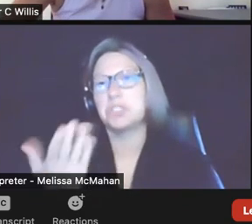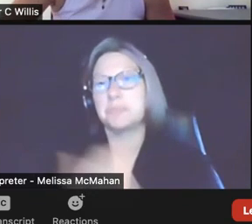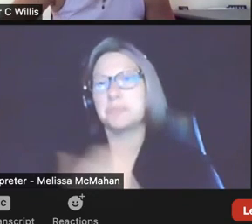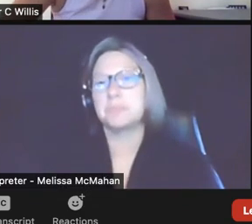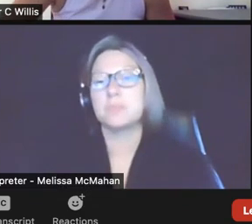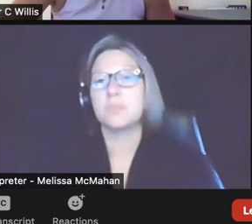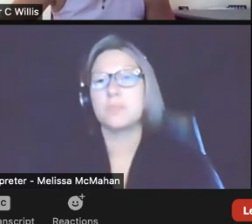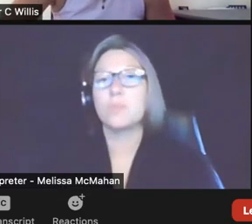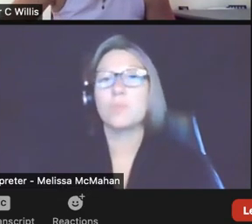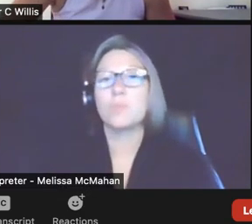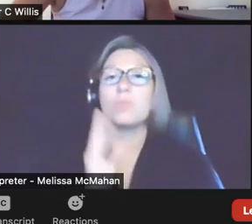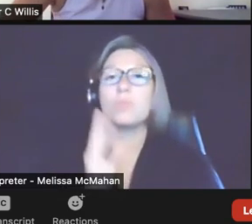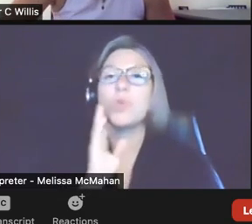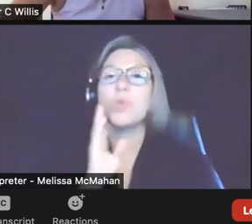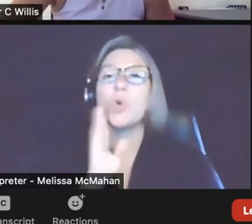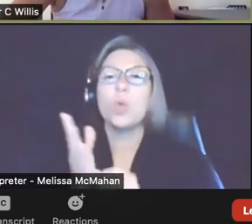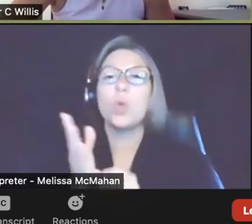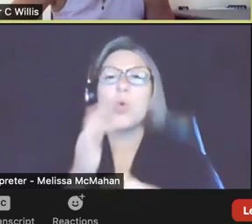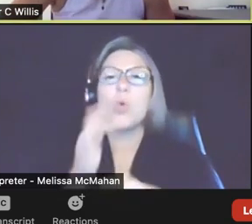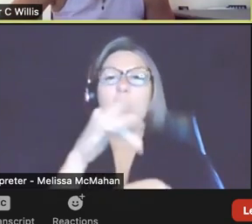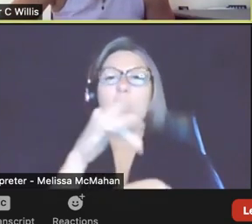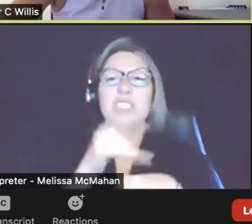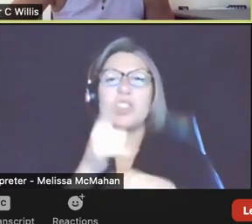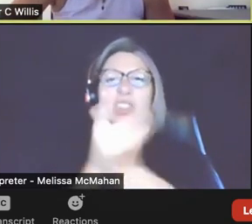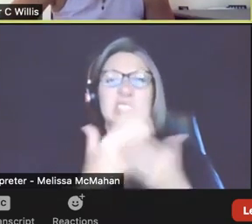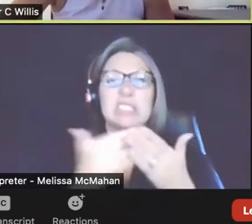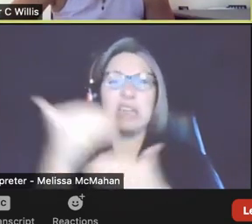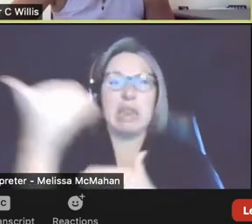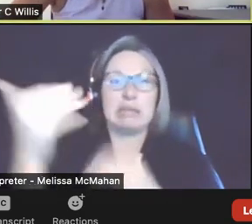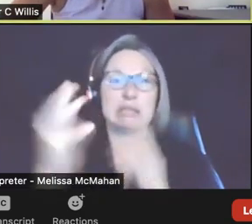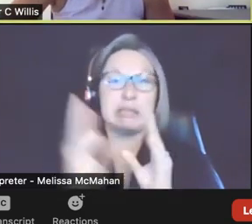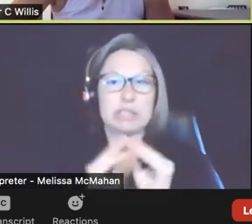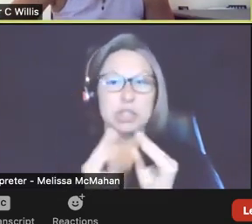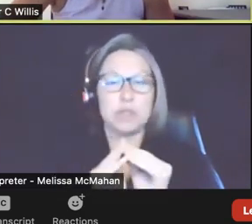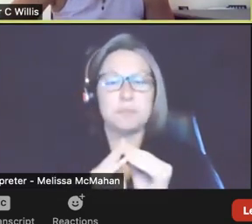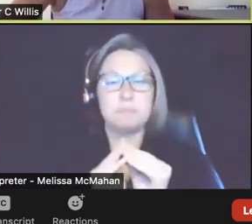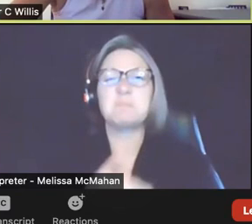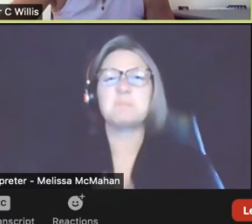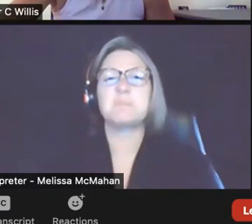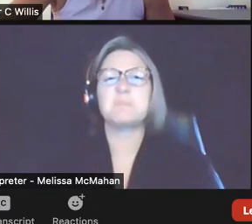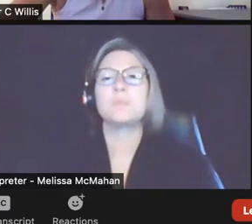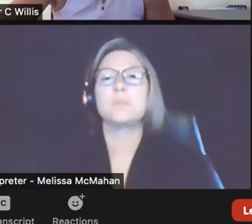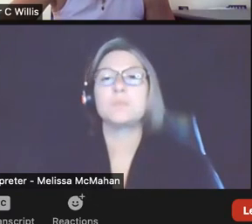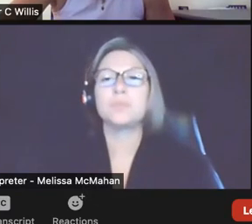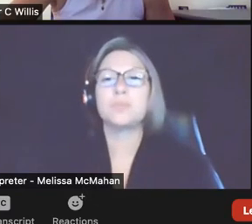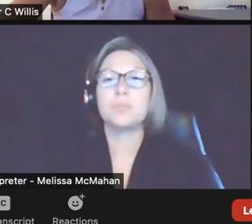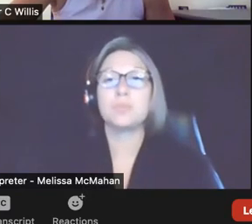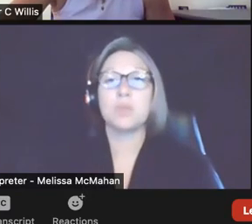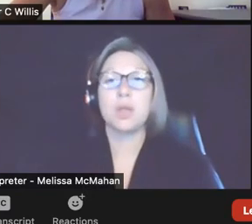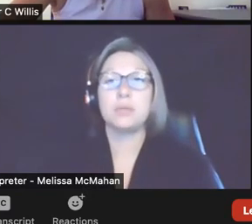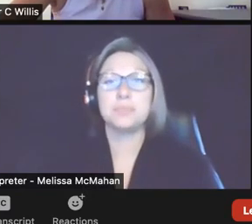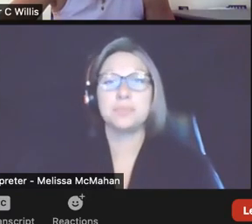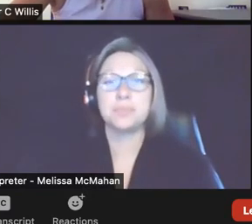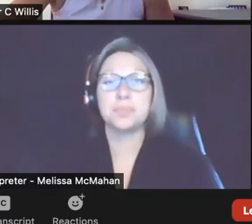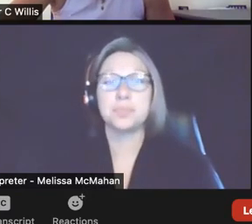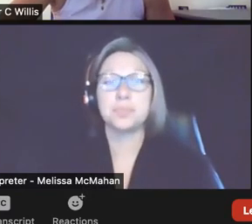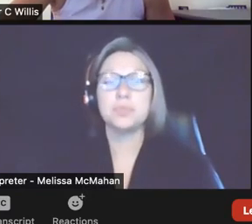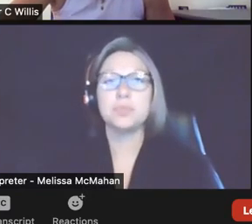Cool. And we'll cover tangible symbols next session. Yep, and symbolism. Yeah. Mm-hmm. Does that make sense?